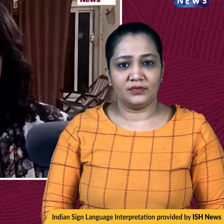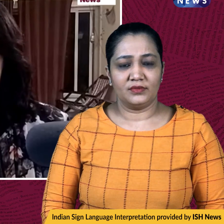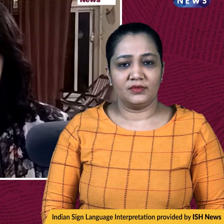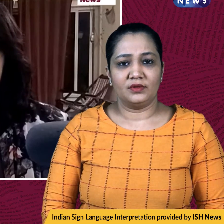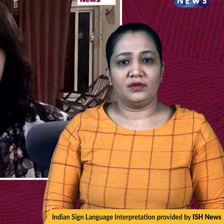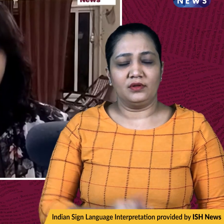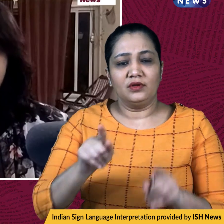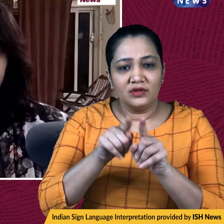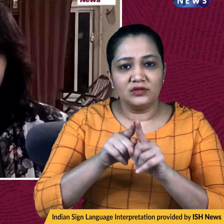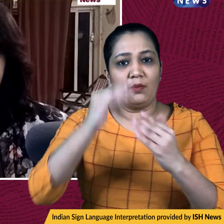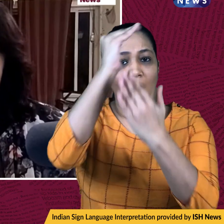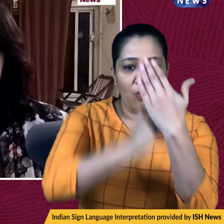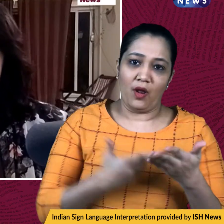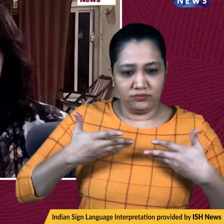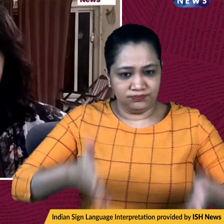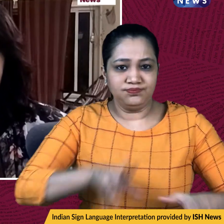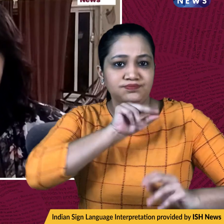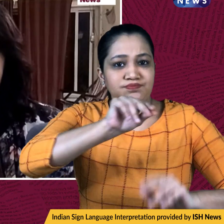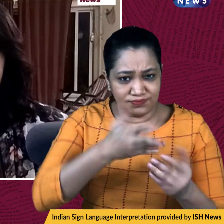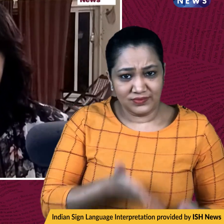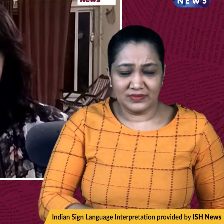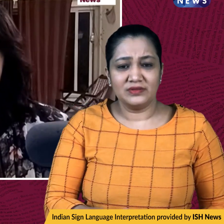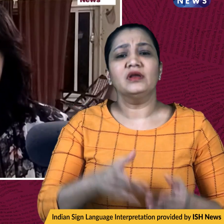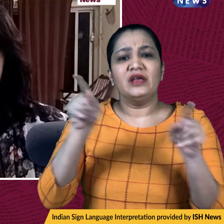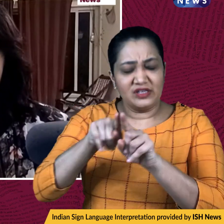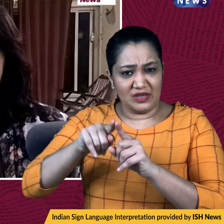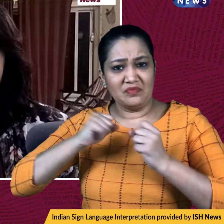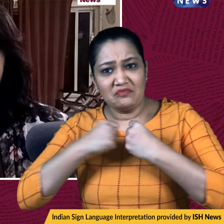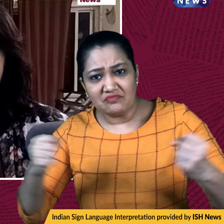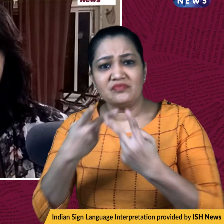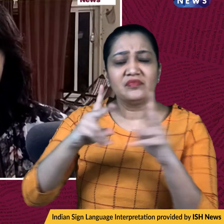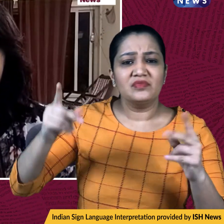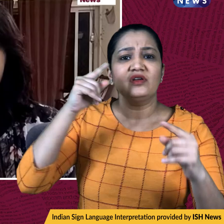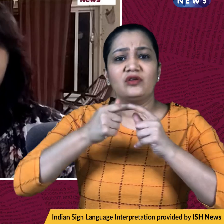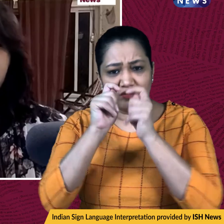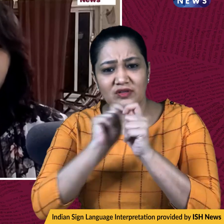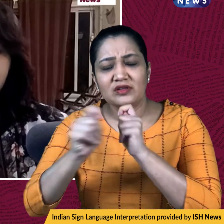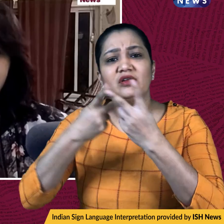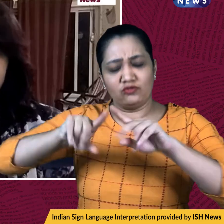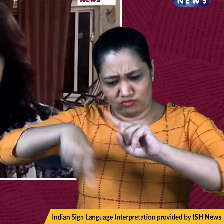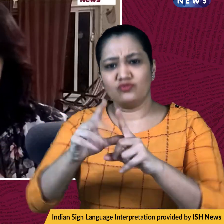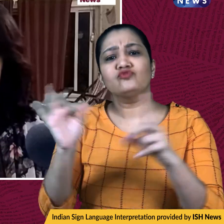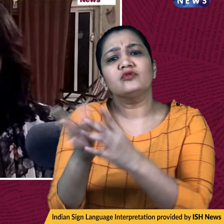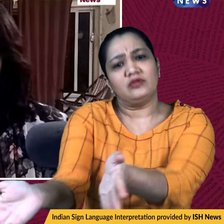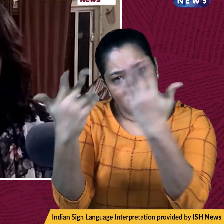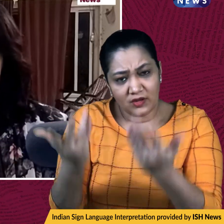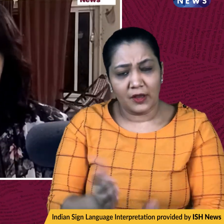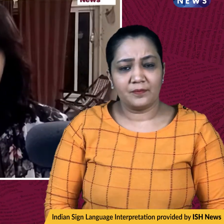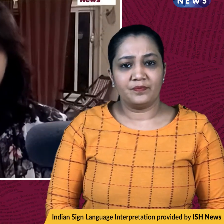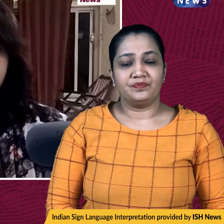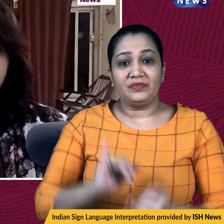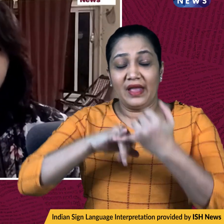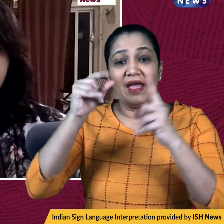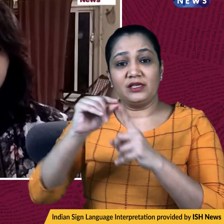to give our figures in a public program. If you have the courage, declare the figures of your regime in a press conference tomorrow, end quote. Now, this comes a day